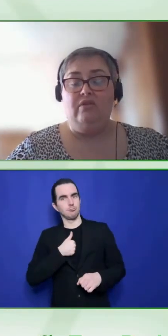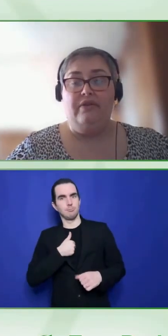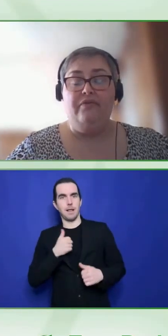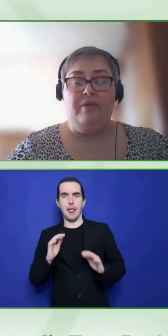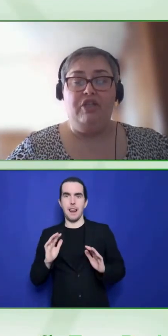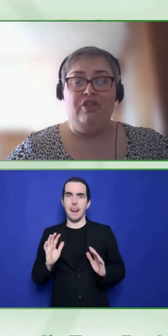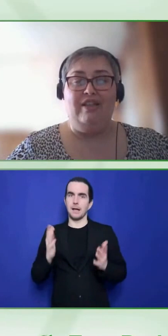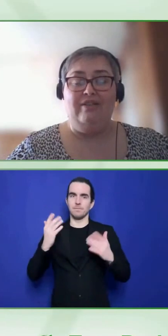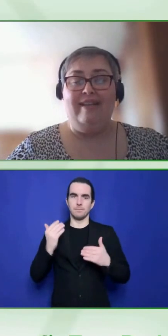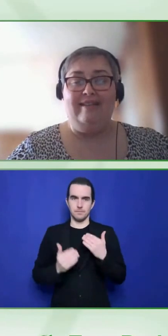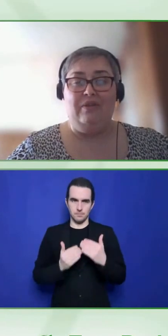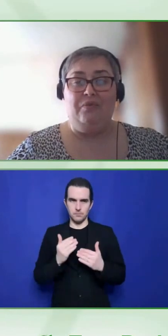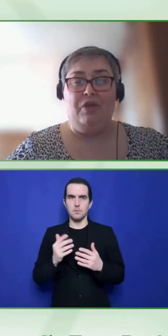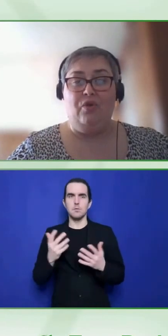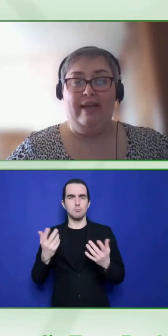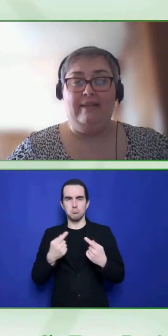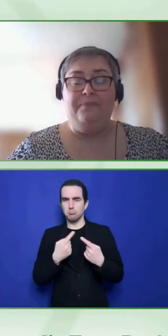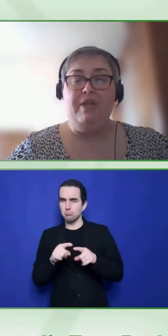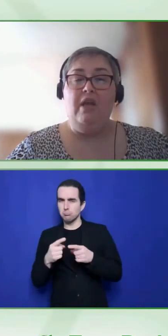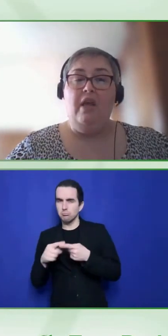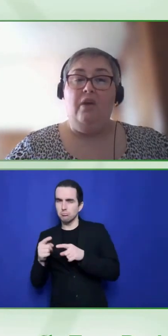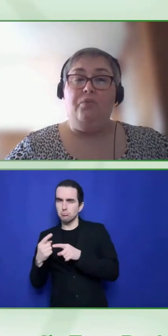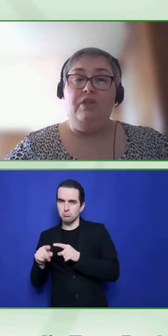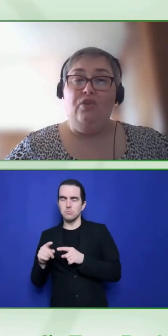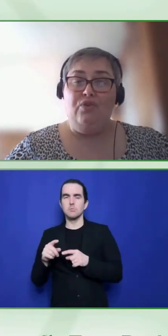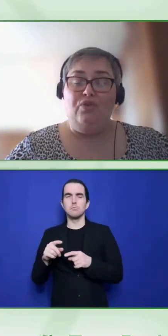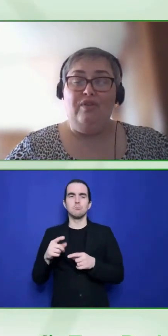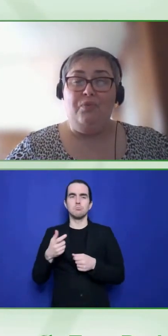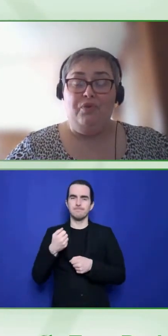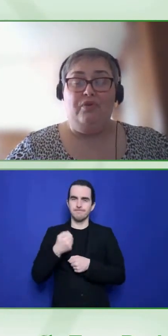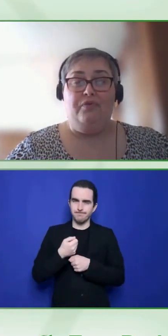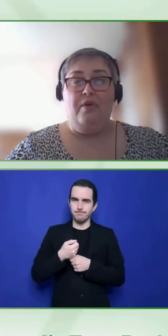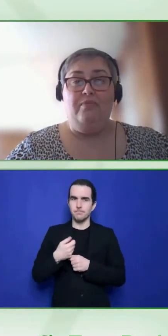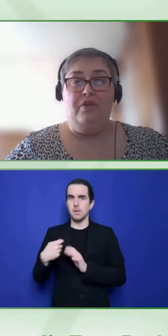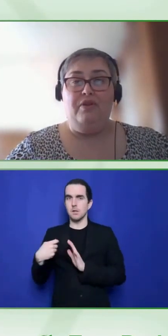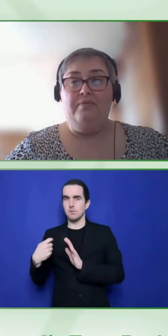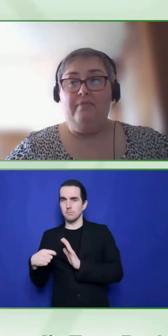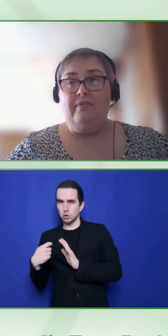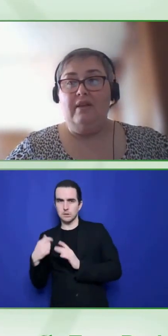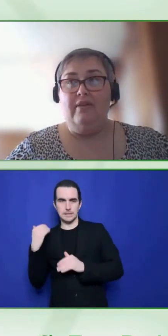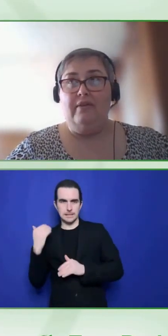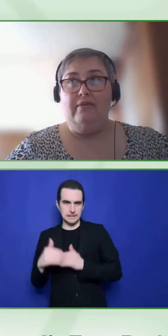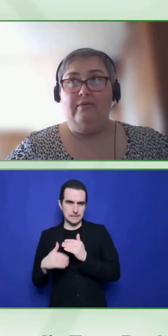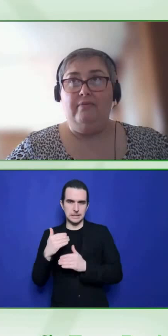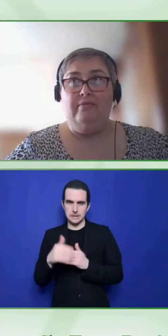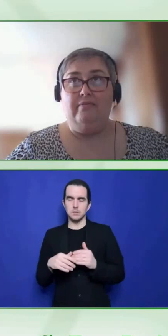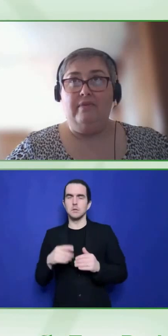based on the information and the data that we collect. We don't only work from